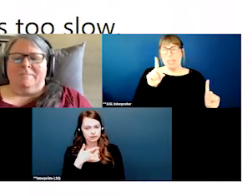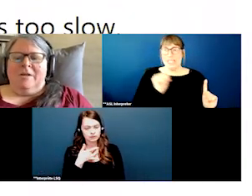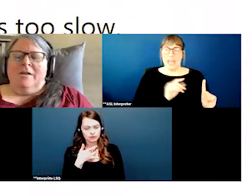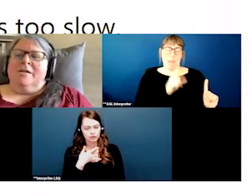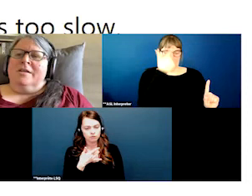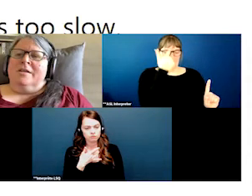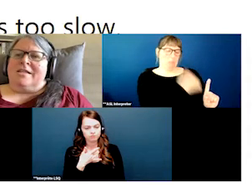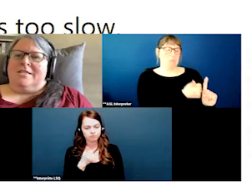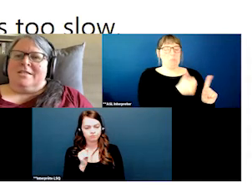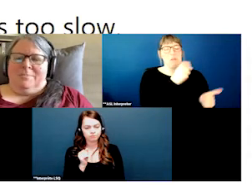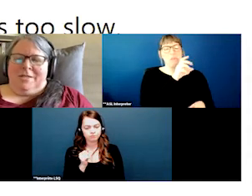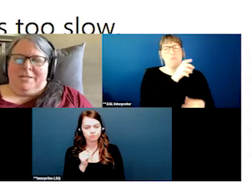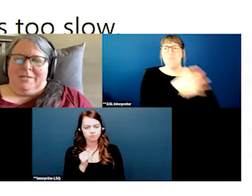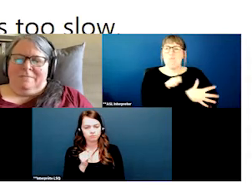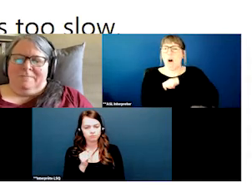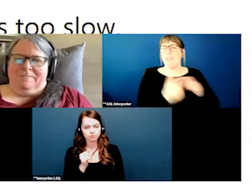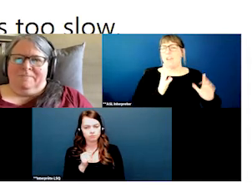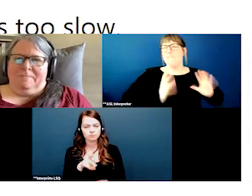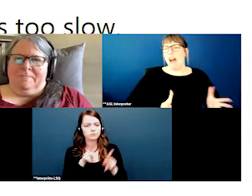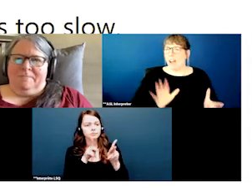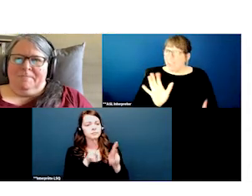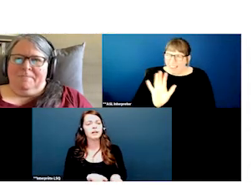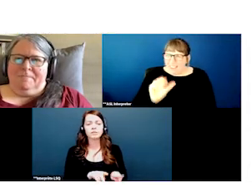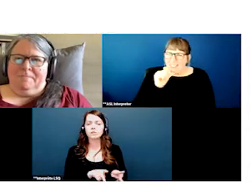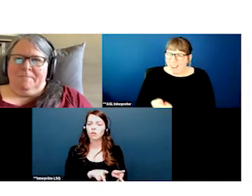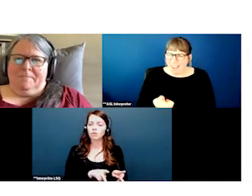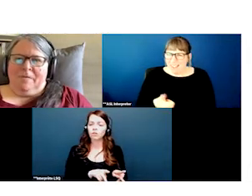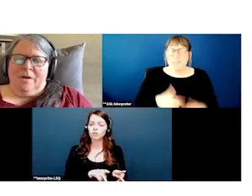poverty. Next slide, please.